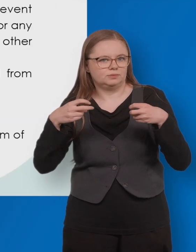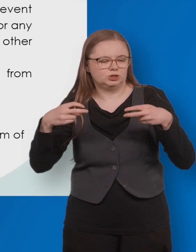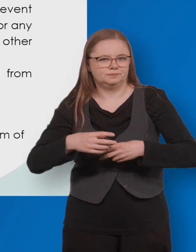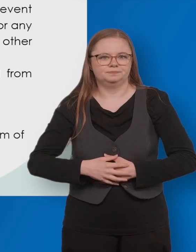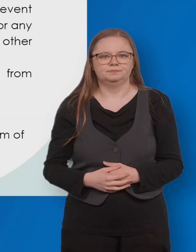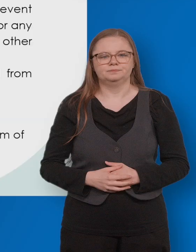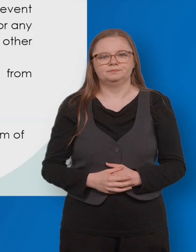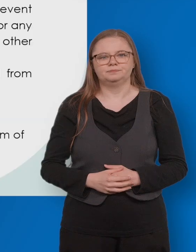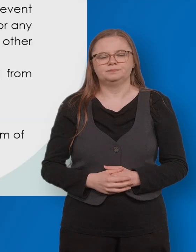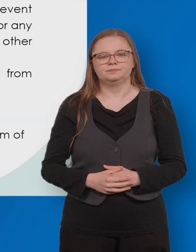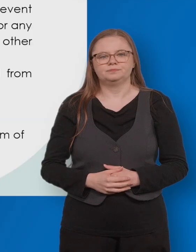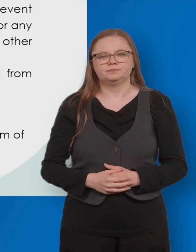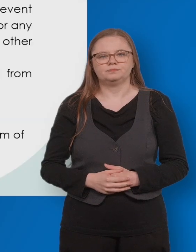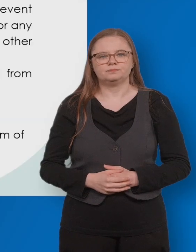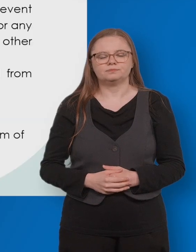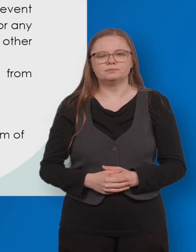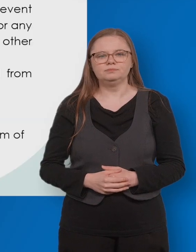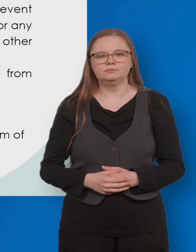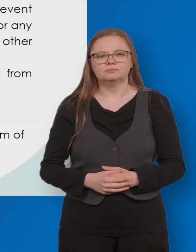closed caption option.